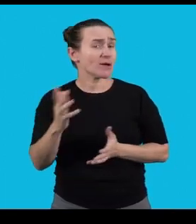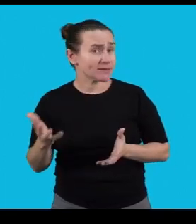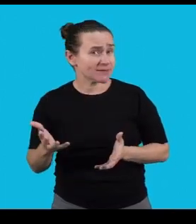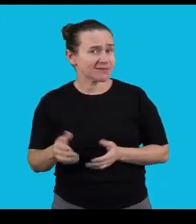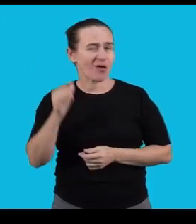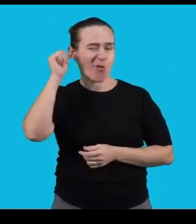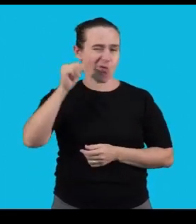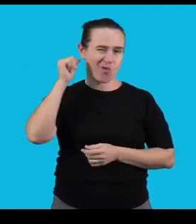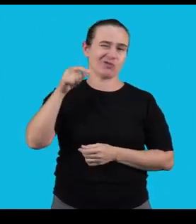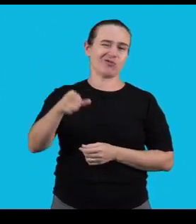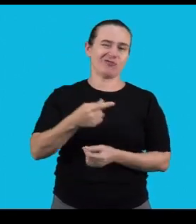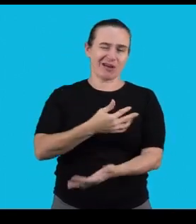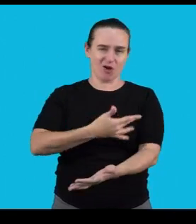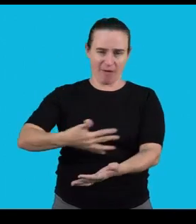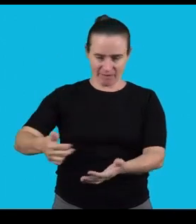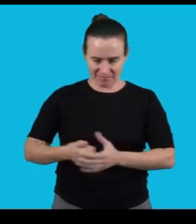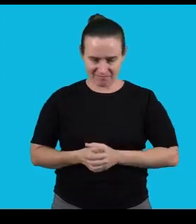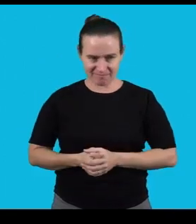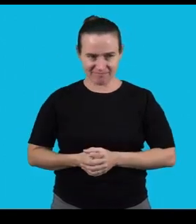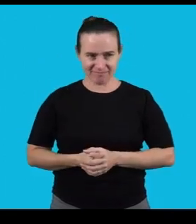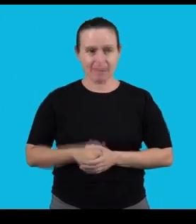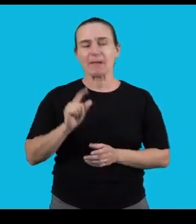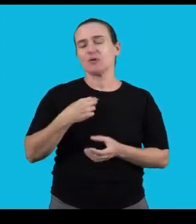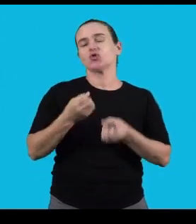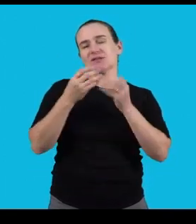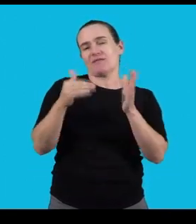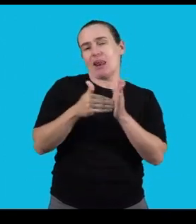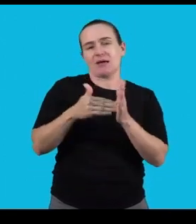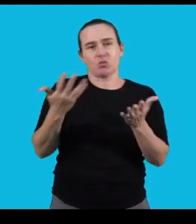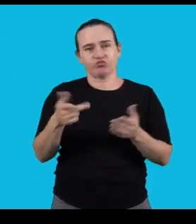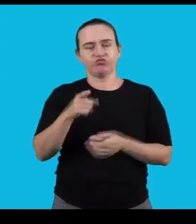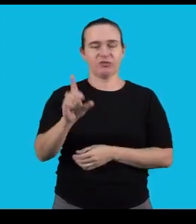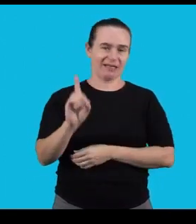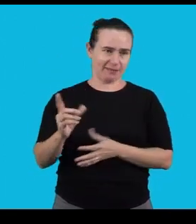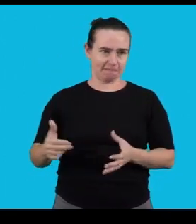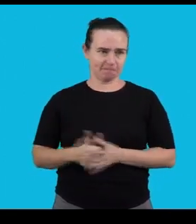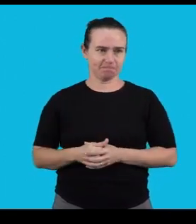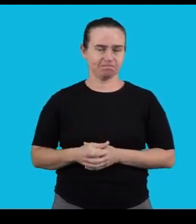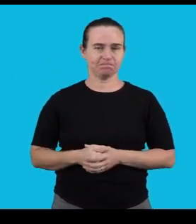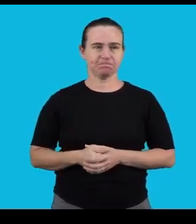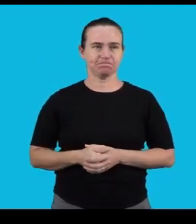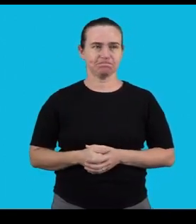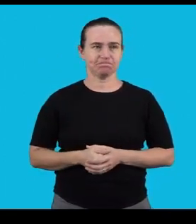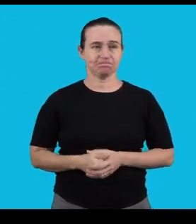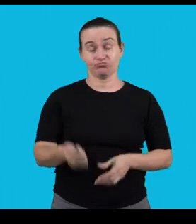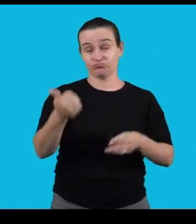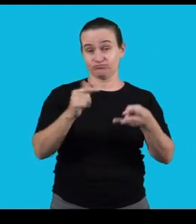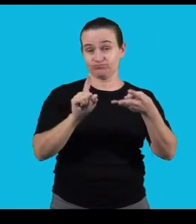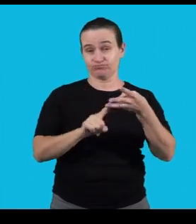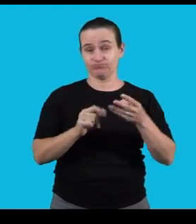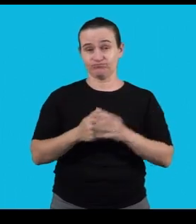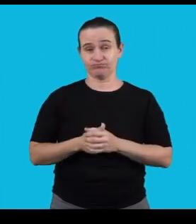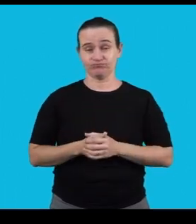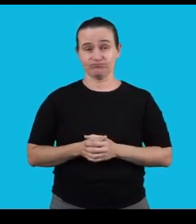What is this, by the way? It is the auditory nerve, but then you only give us the letter, which is the letter D.